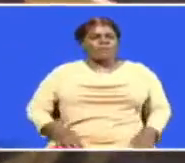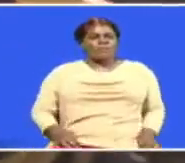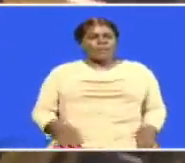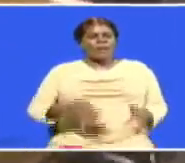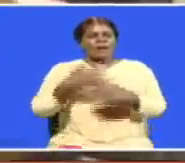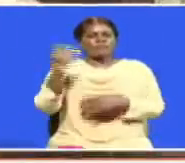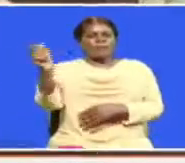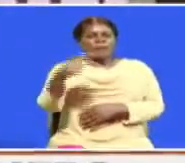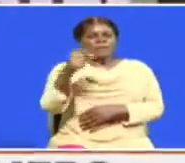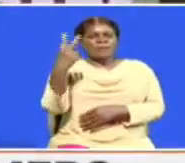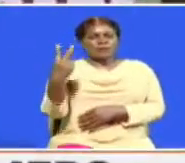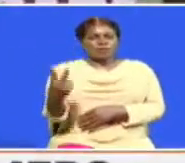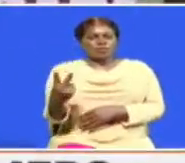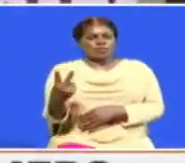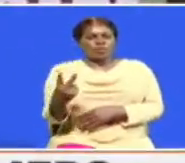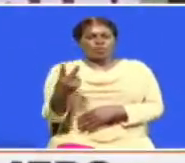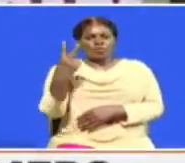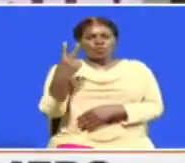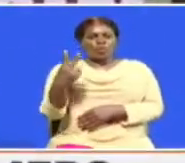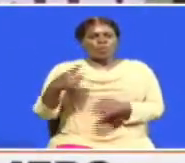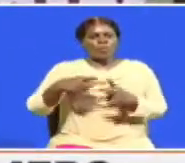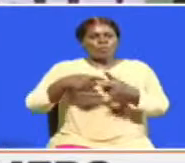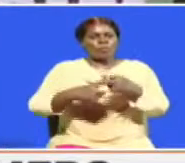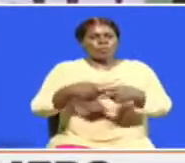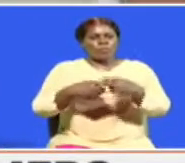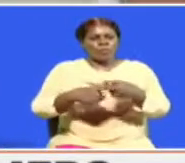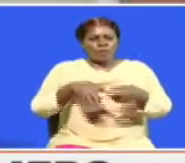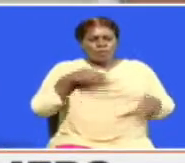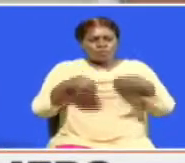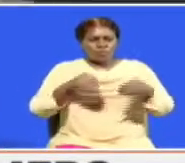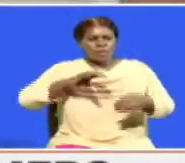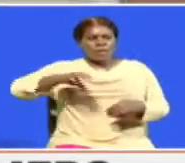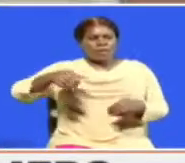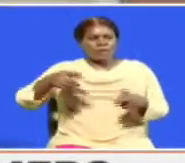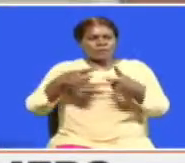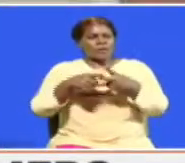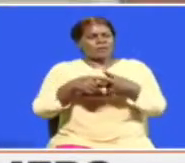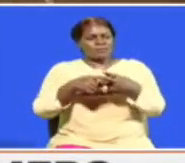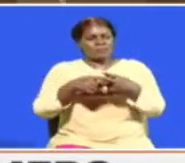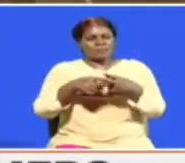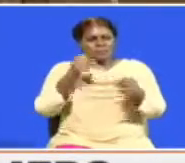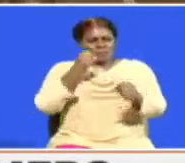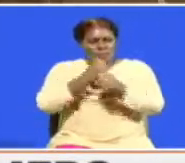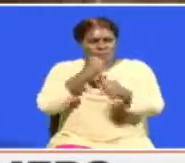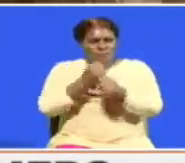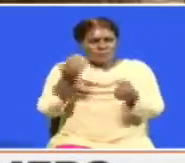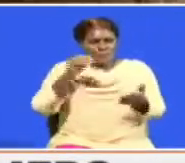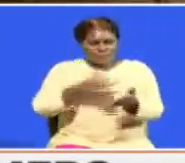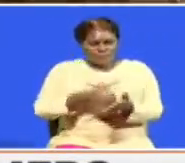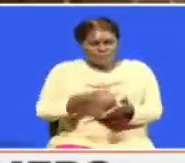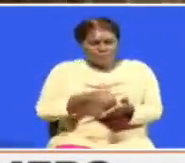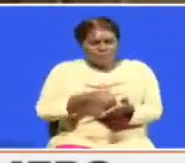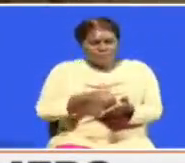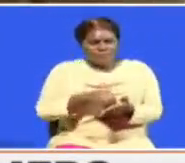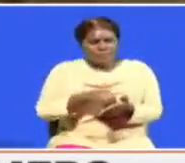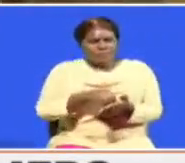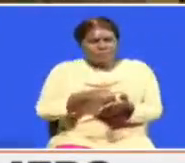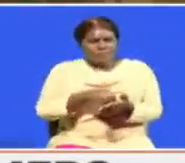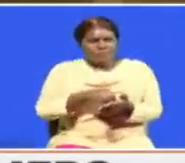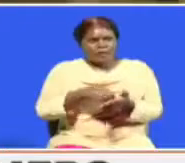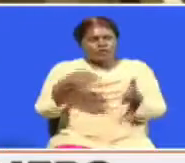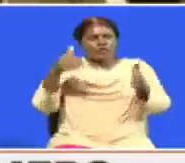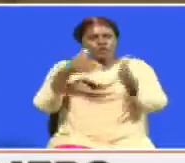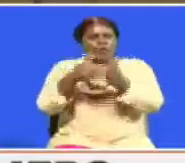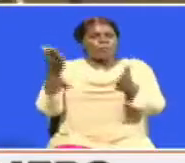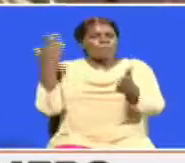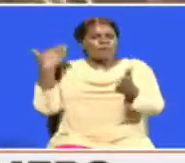After 2 months, Olepito and Busia sugar factories in Busia County will roar back to life. AFA had stopped all